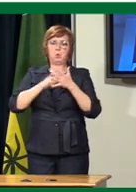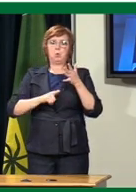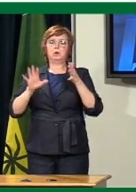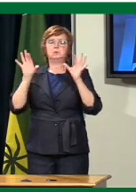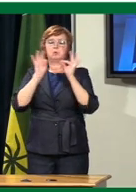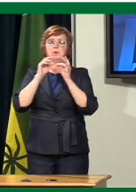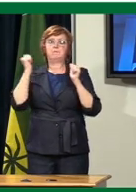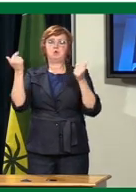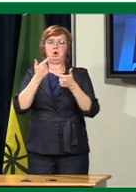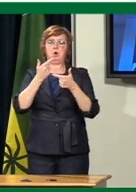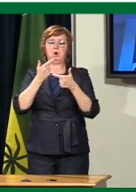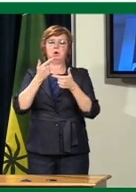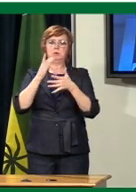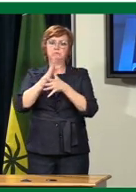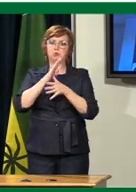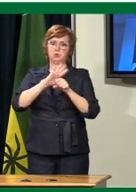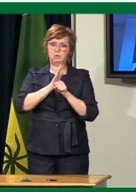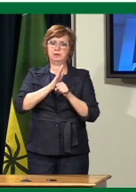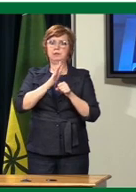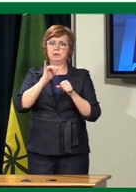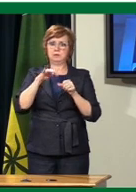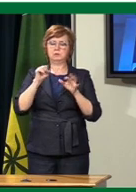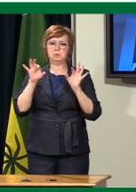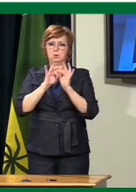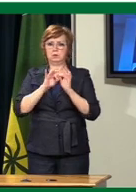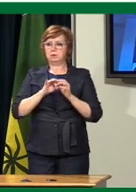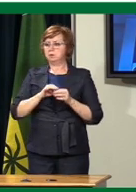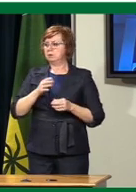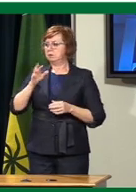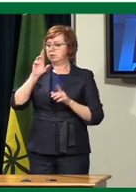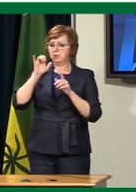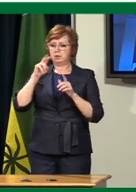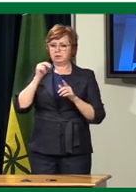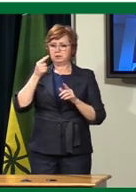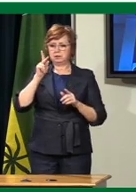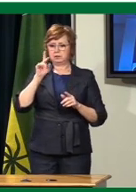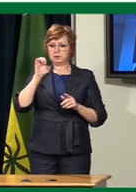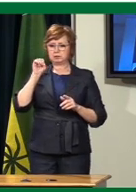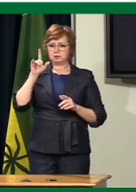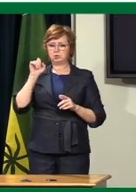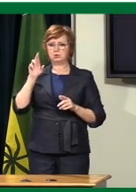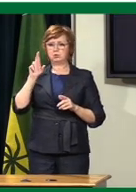Can we take a question from the line, please? We have Ryan Kessler with Global.